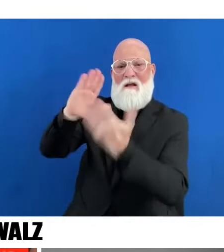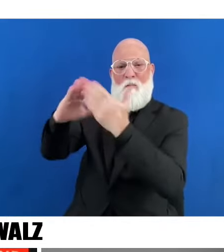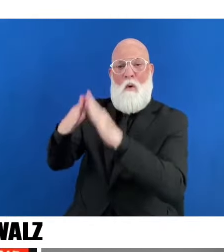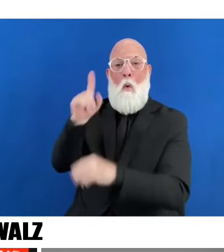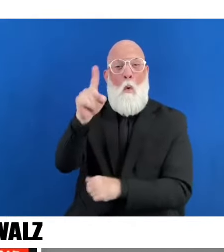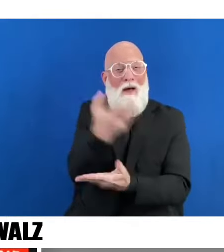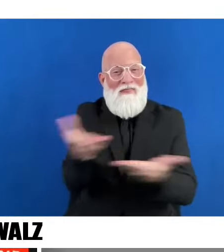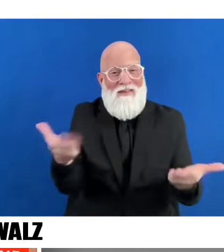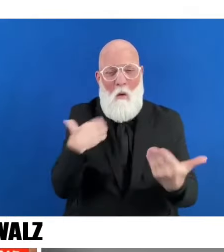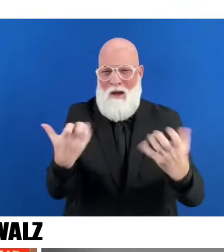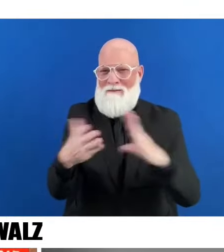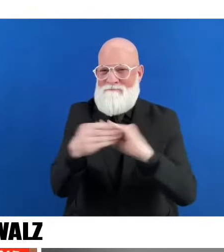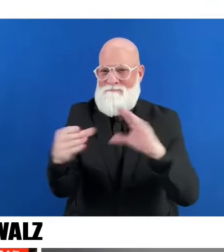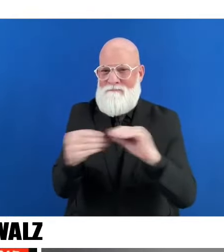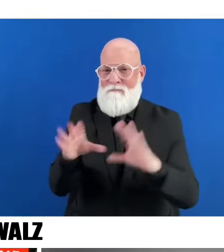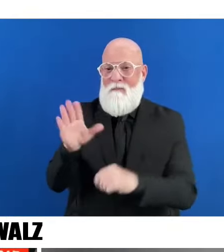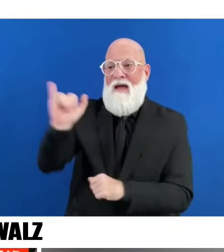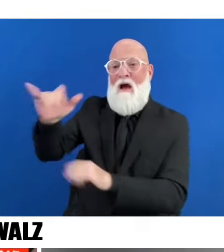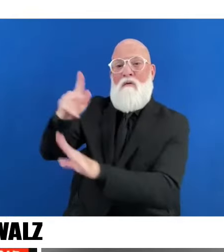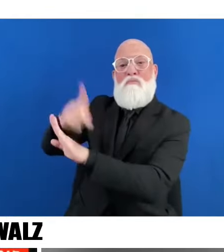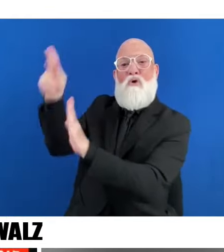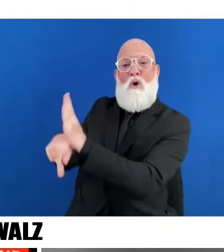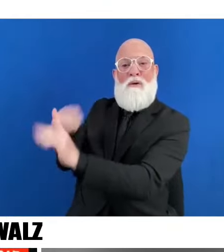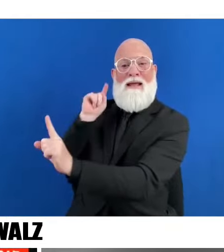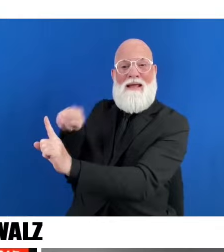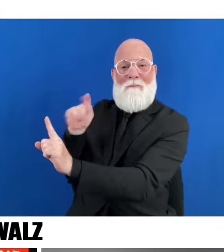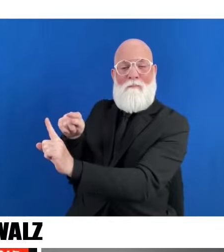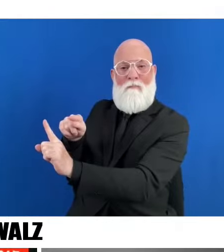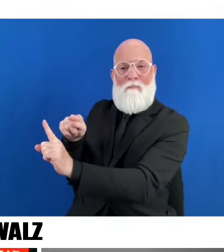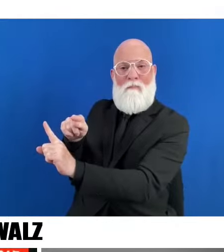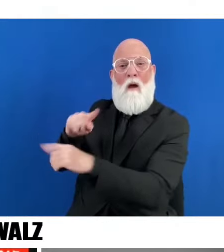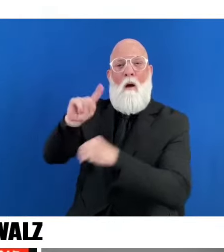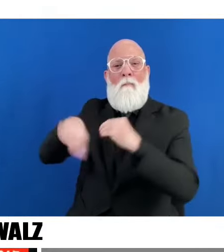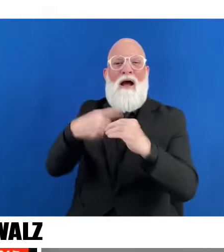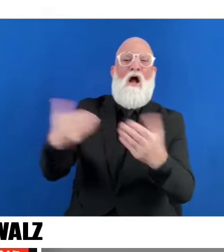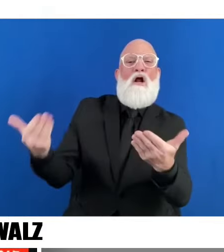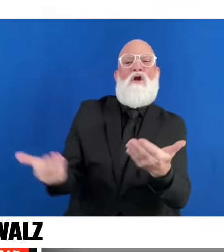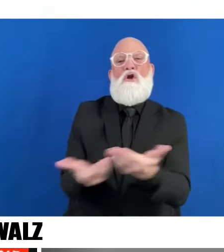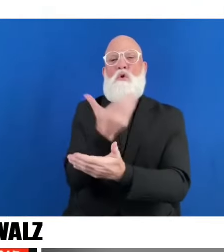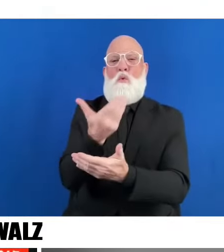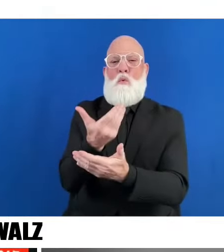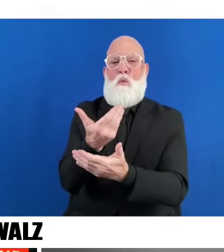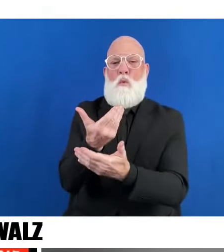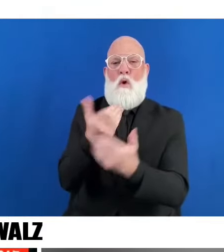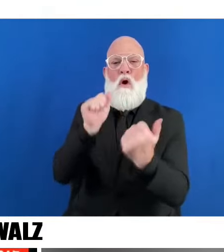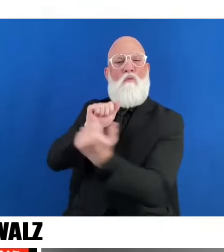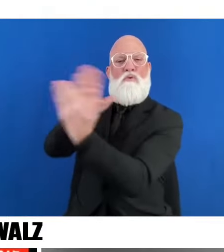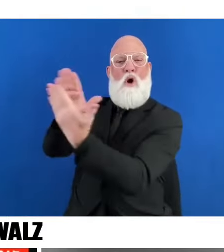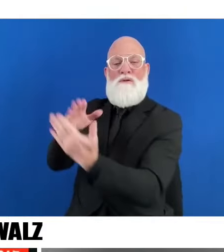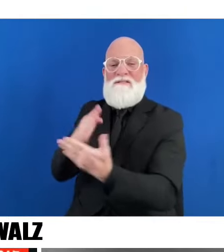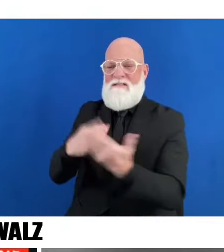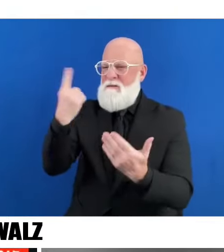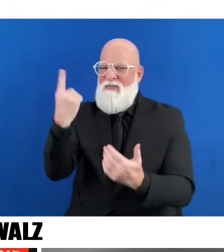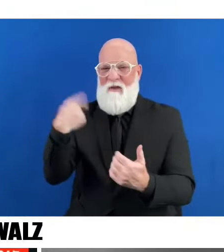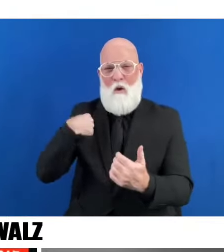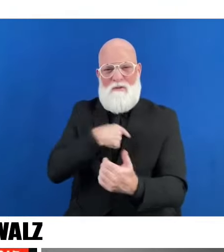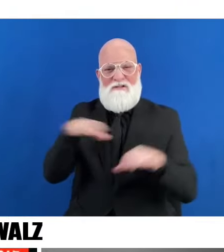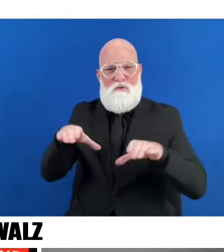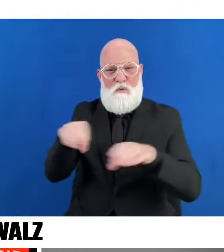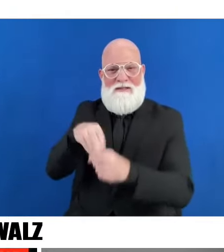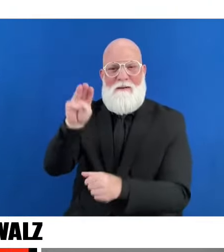is pushing forward and bringing a new way of approaching this is something we're doing in Minnesota from that lead. We in the state invested